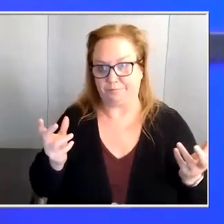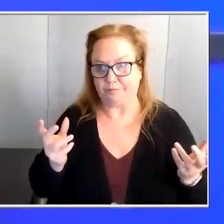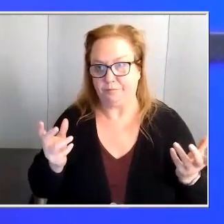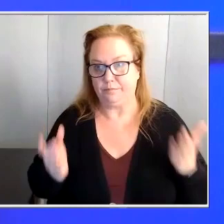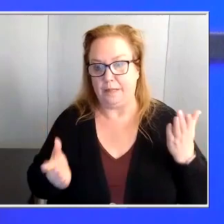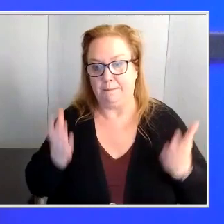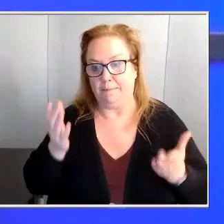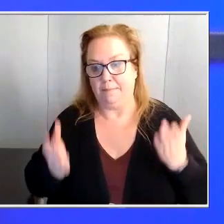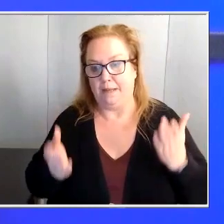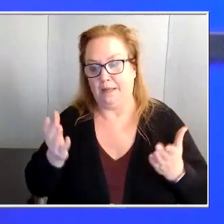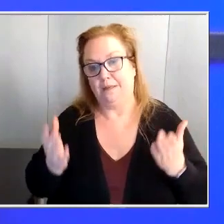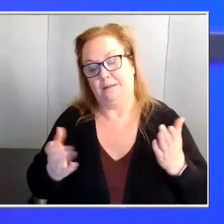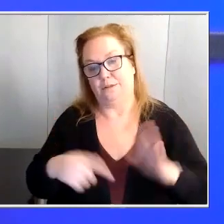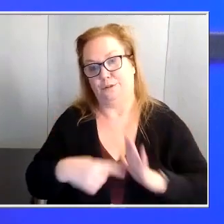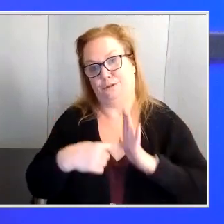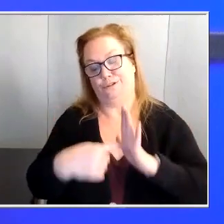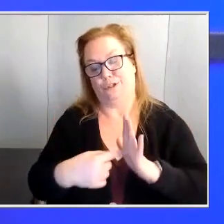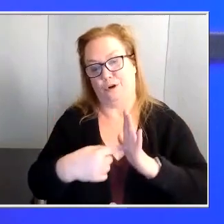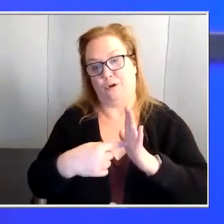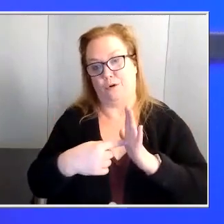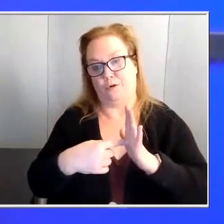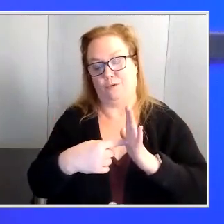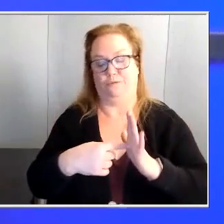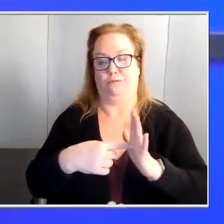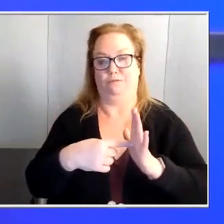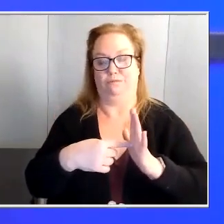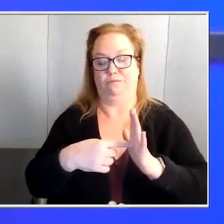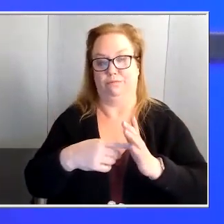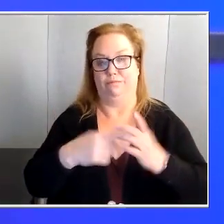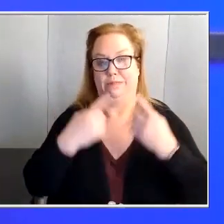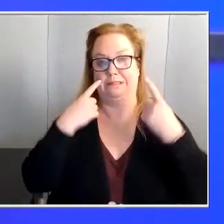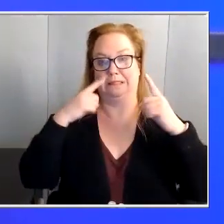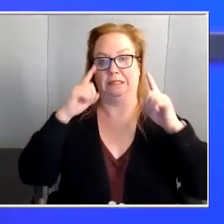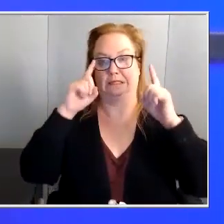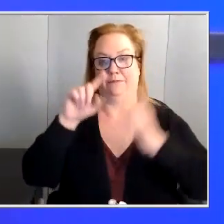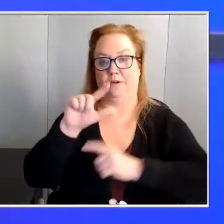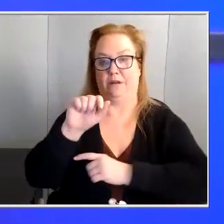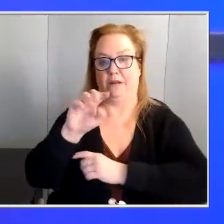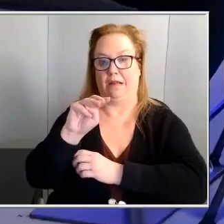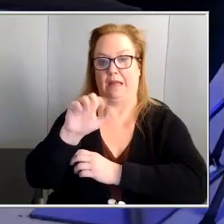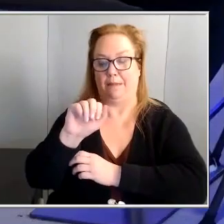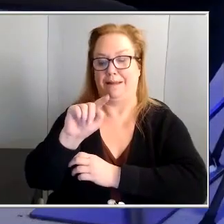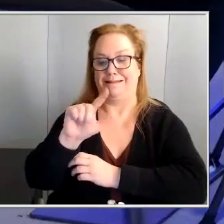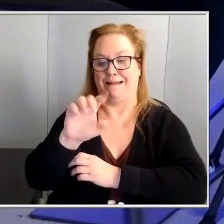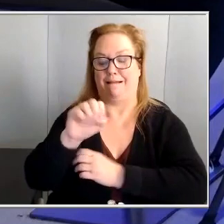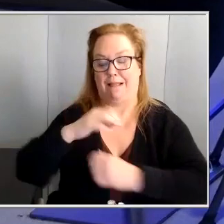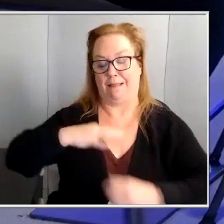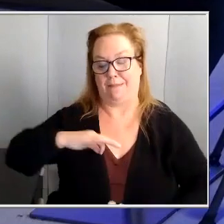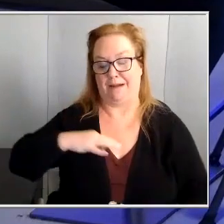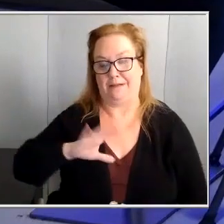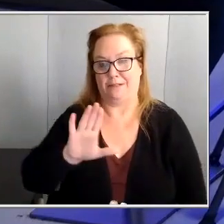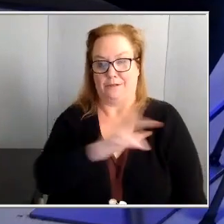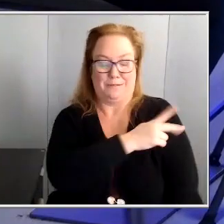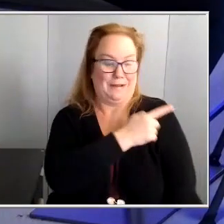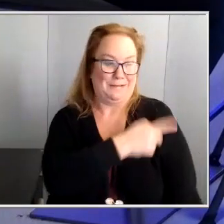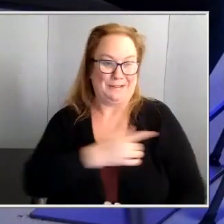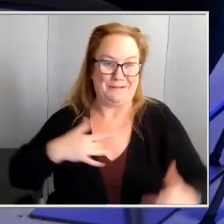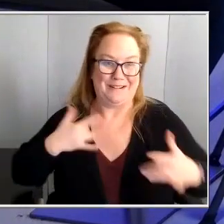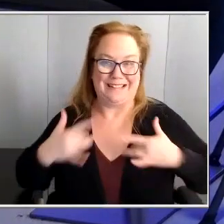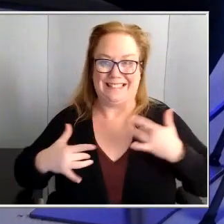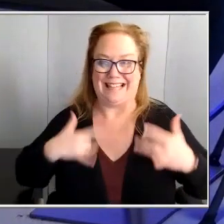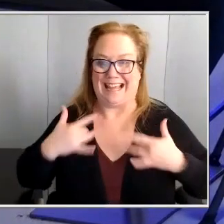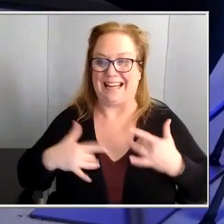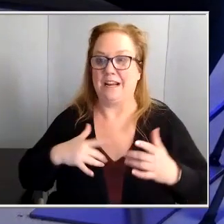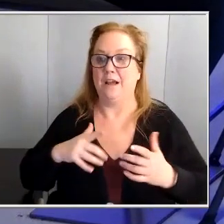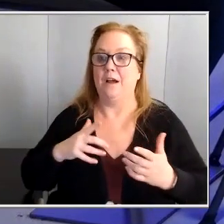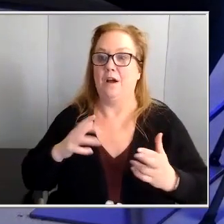to be the linchpin in the reason that GammaTile benefits those patients. So we're very excited. Hopefully that trial